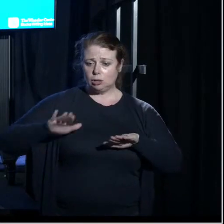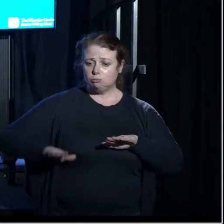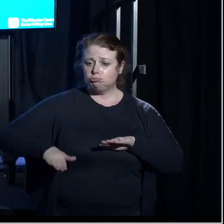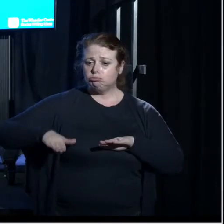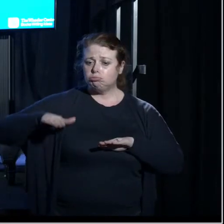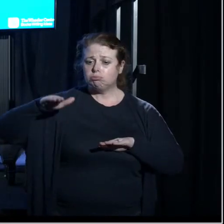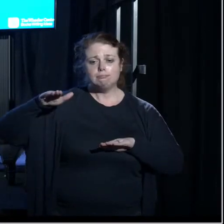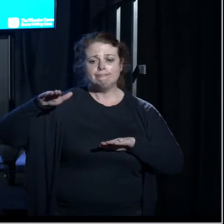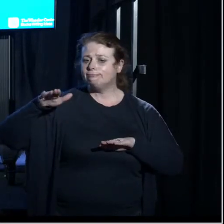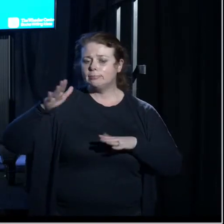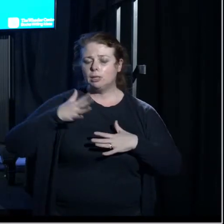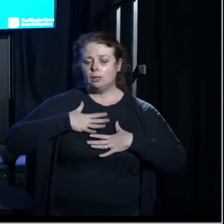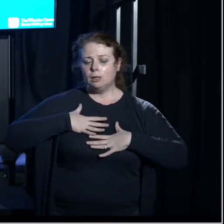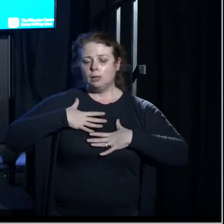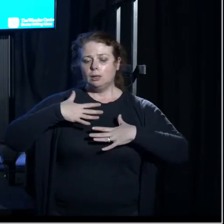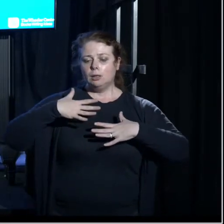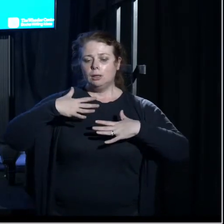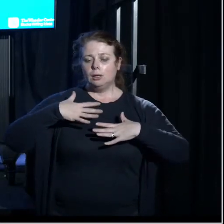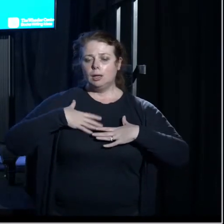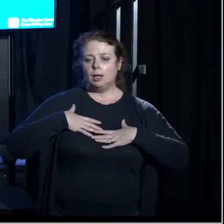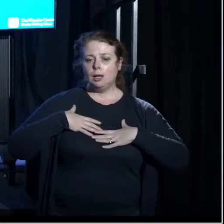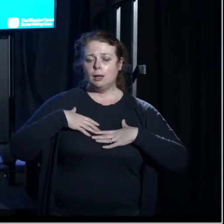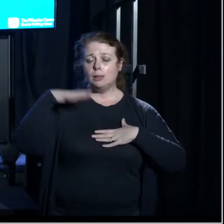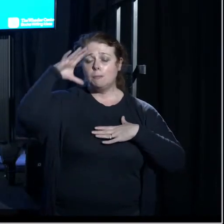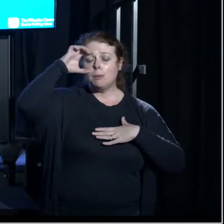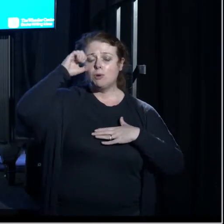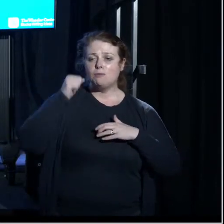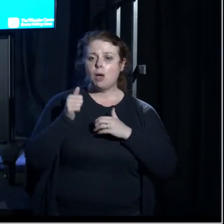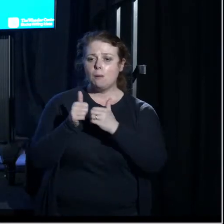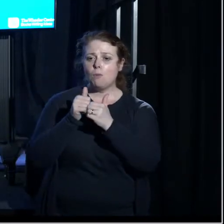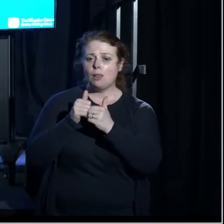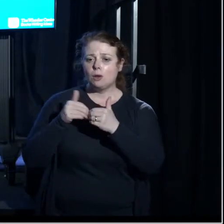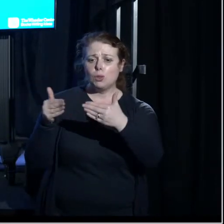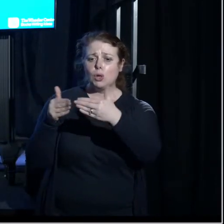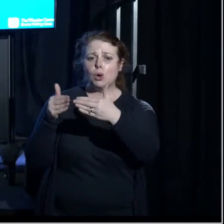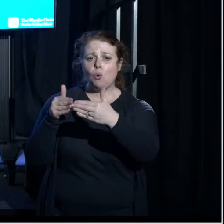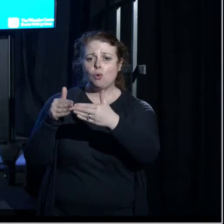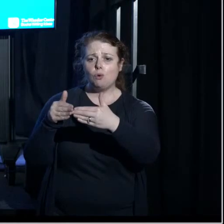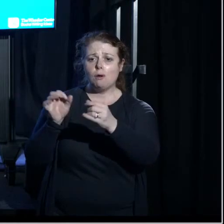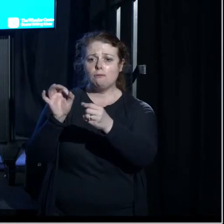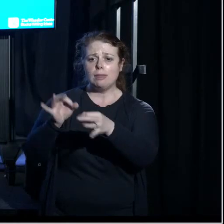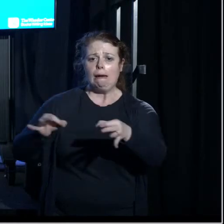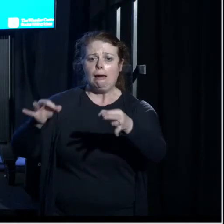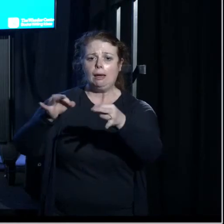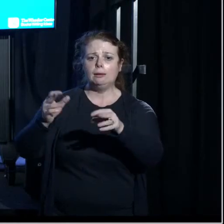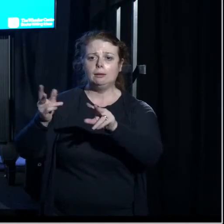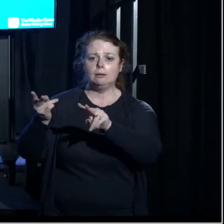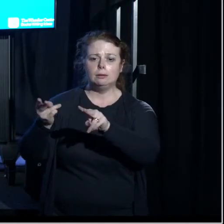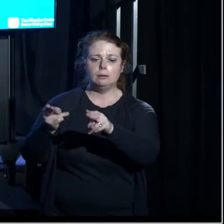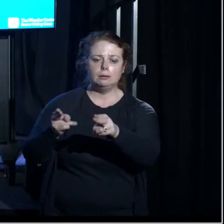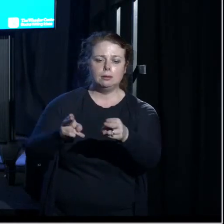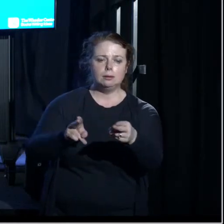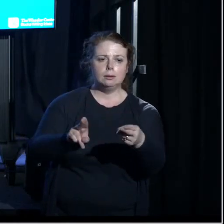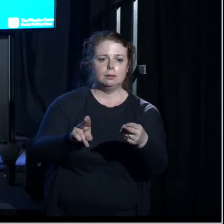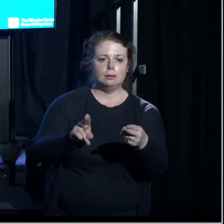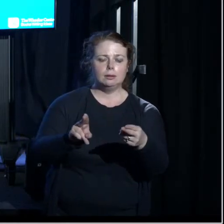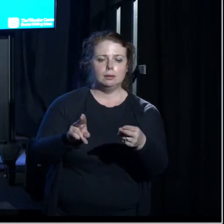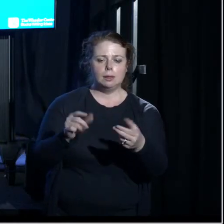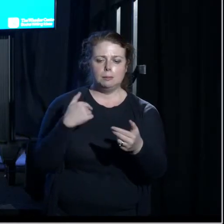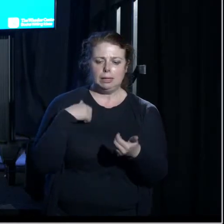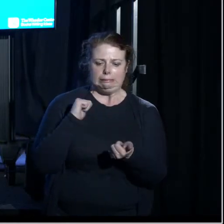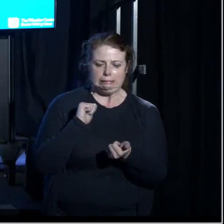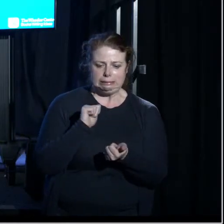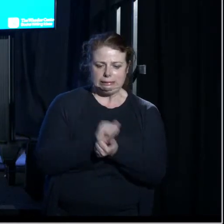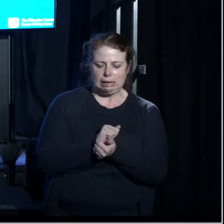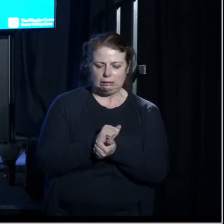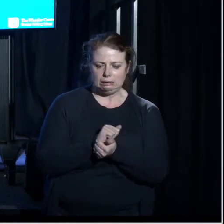corner of the yard. The only hope for me, stuck with anger, refusing to witness the wounds of me, is